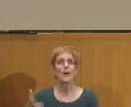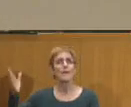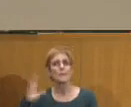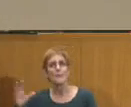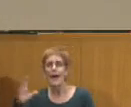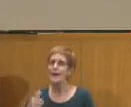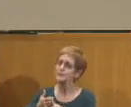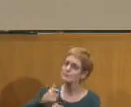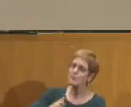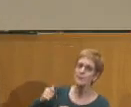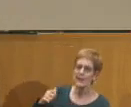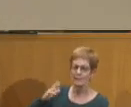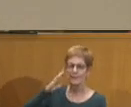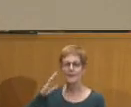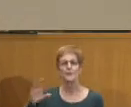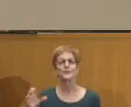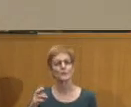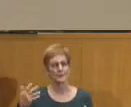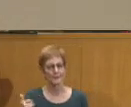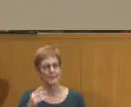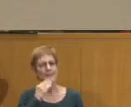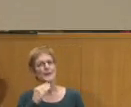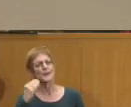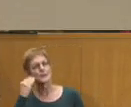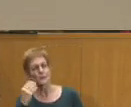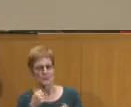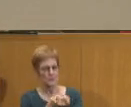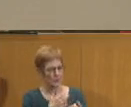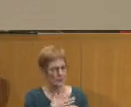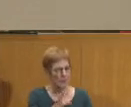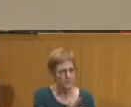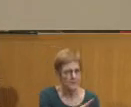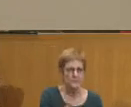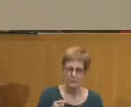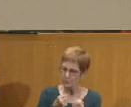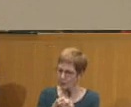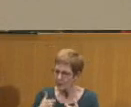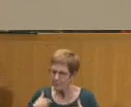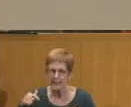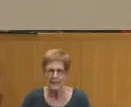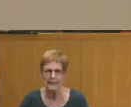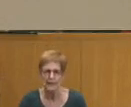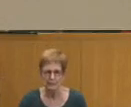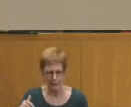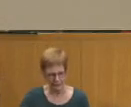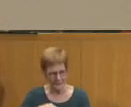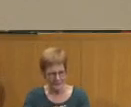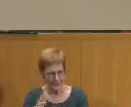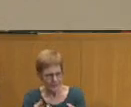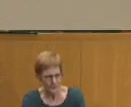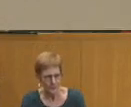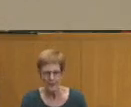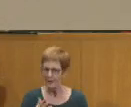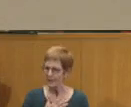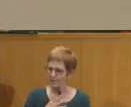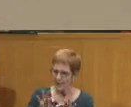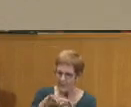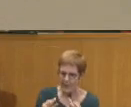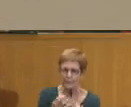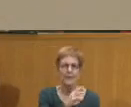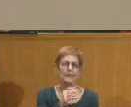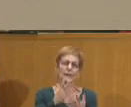investment. The Knight Foundation has really doubled down on their historic West End initiatives. I'm happy to be a part of that. Introduction in this past year's